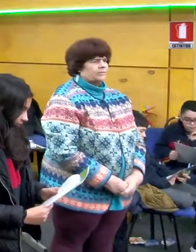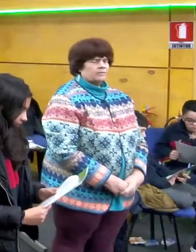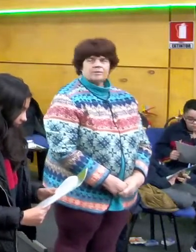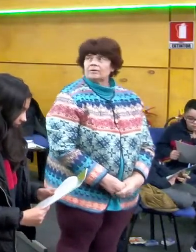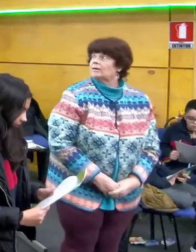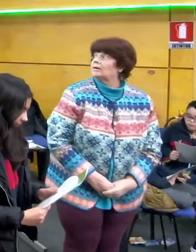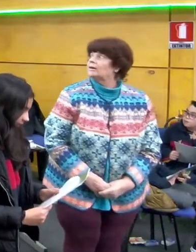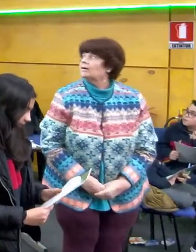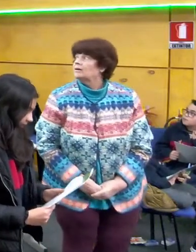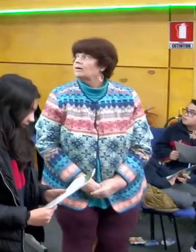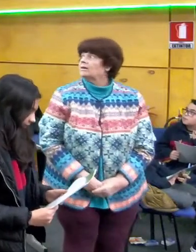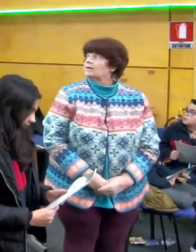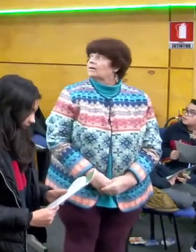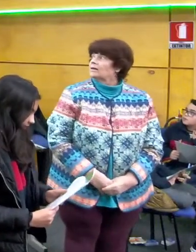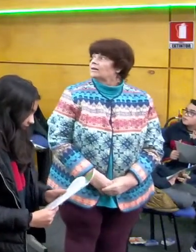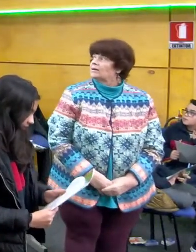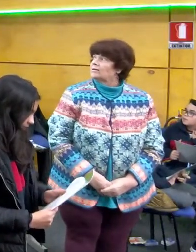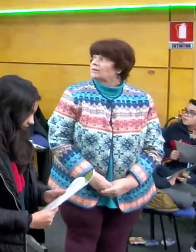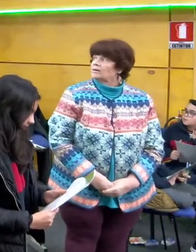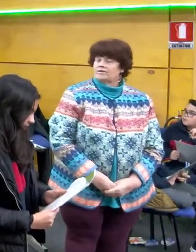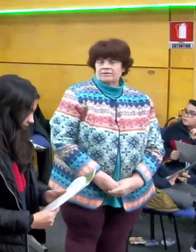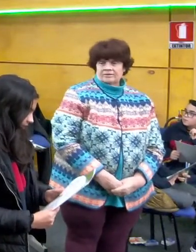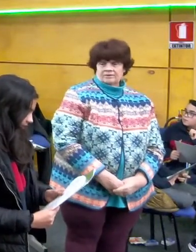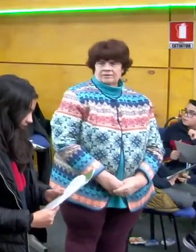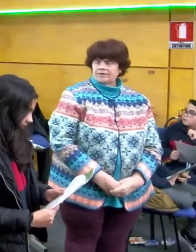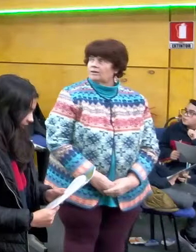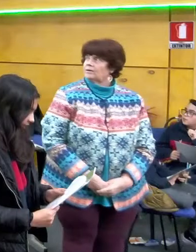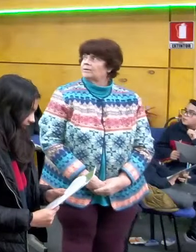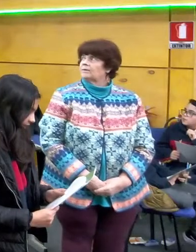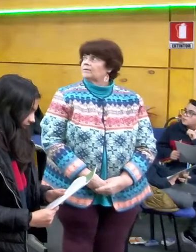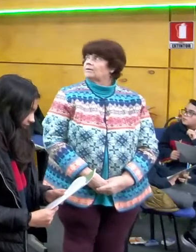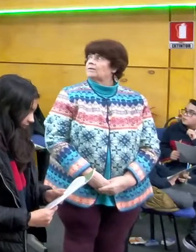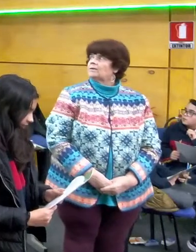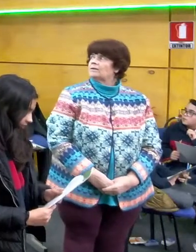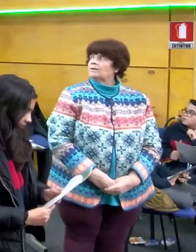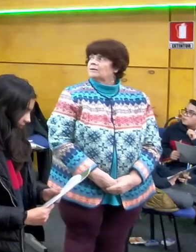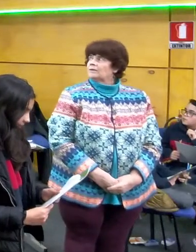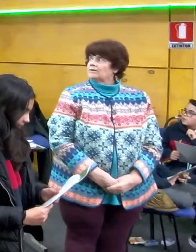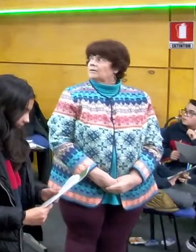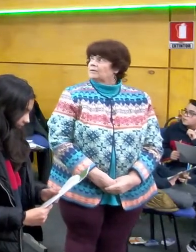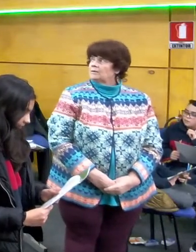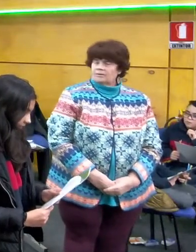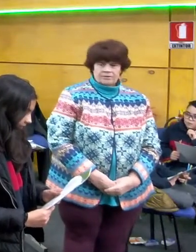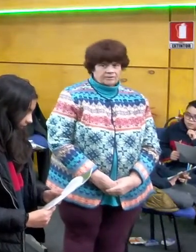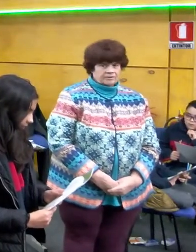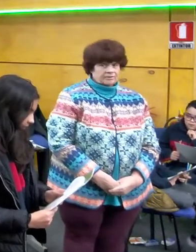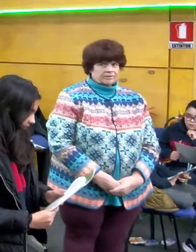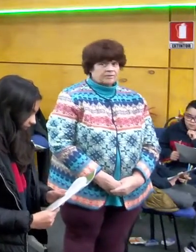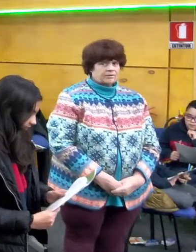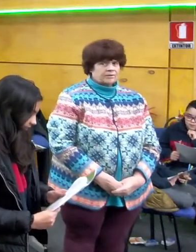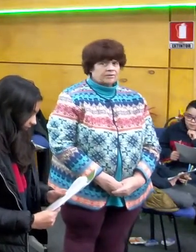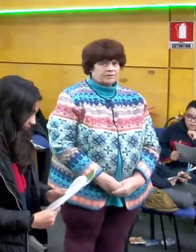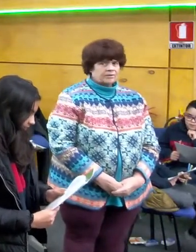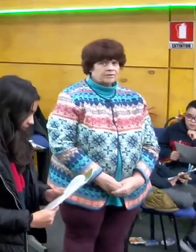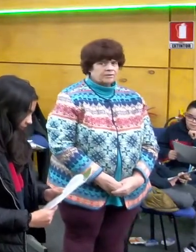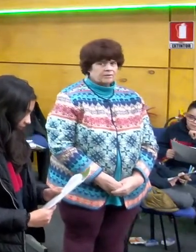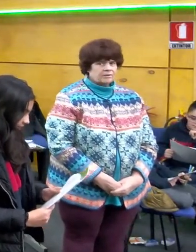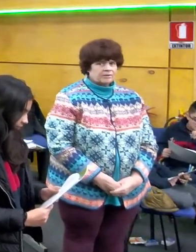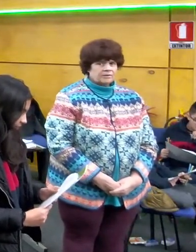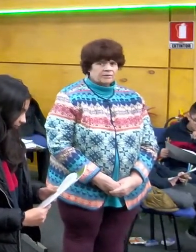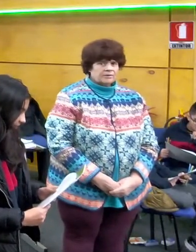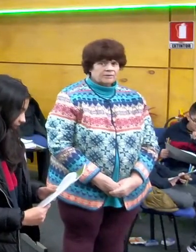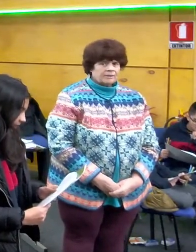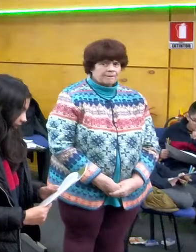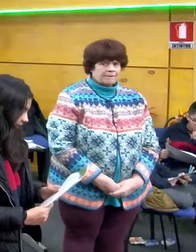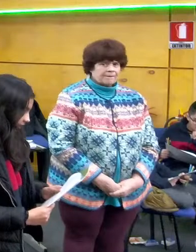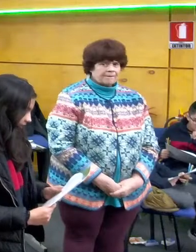April is by long let the rain speak, let the rain beat on your head, silver liquid